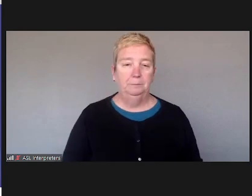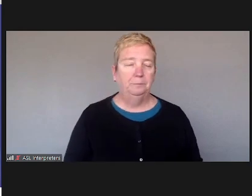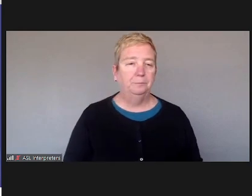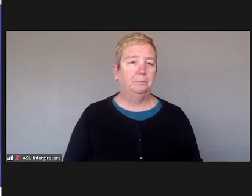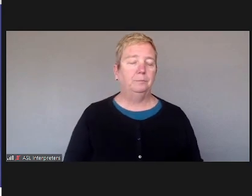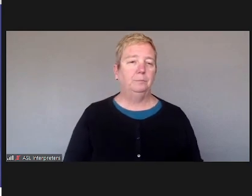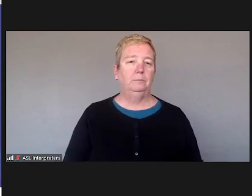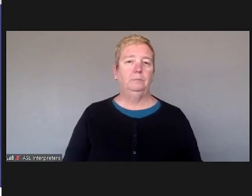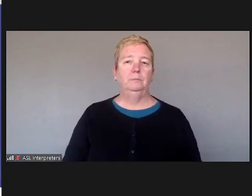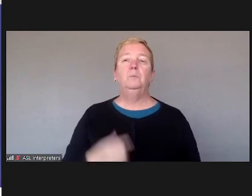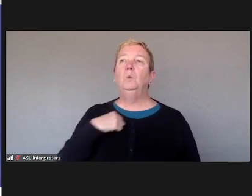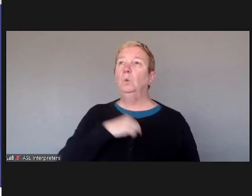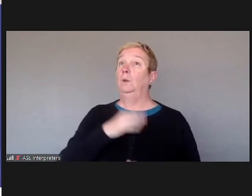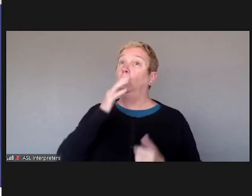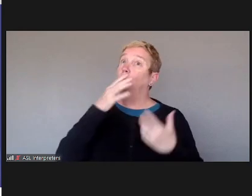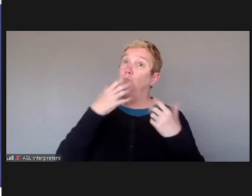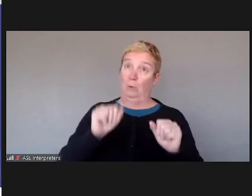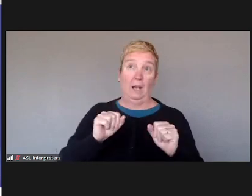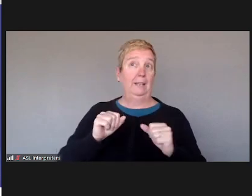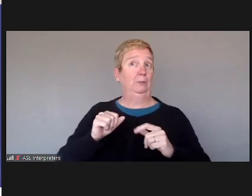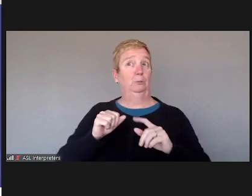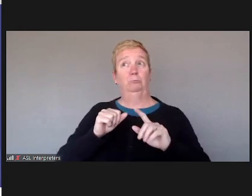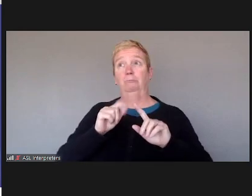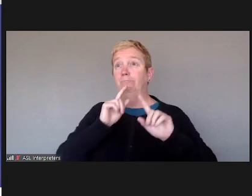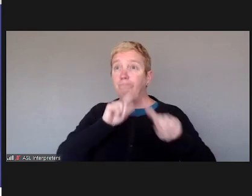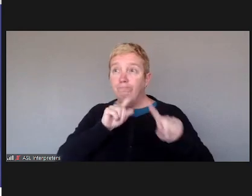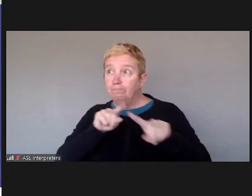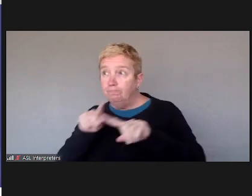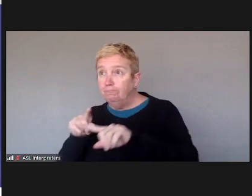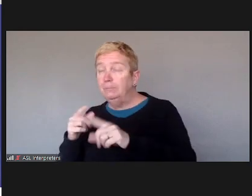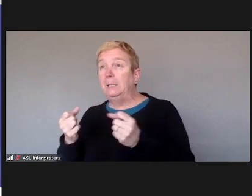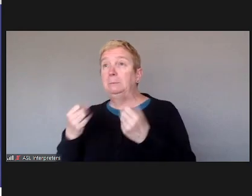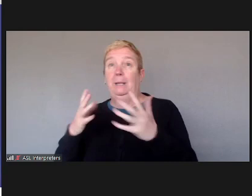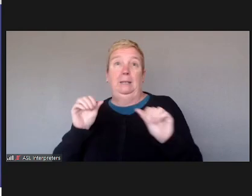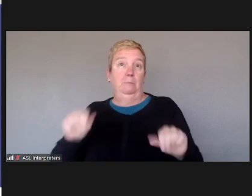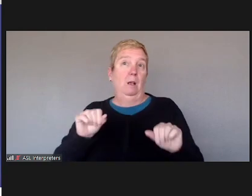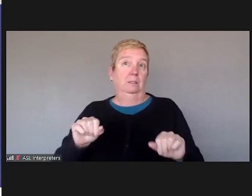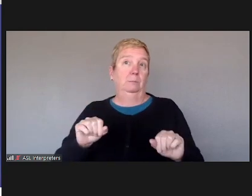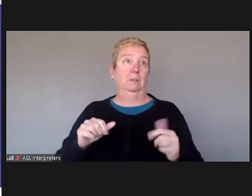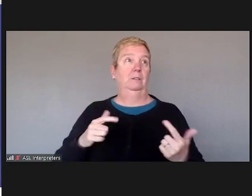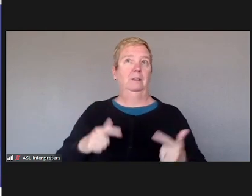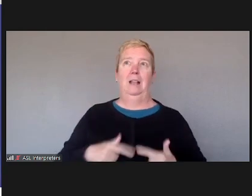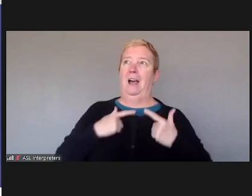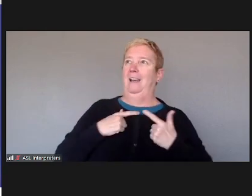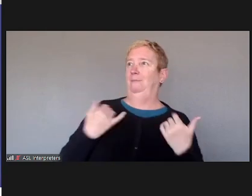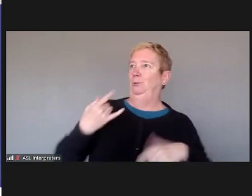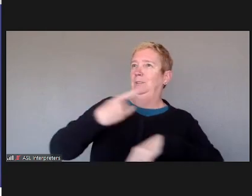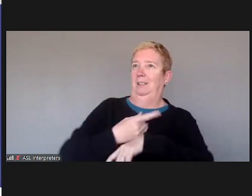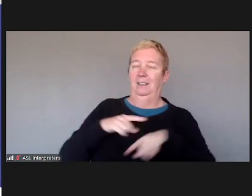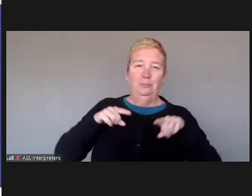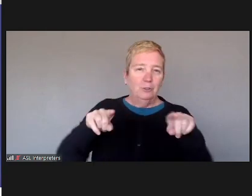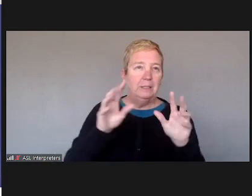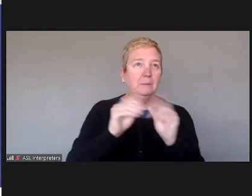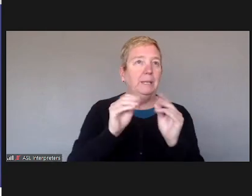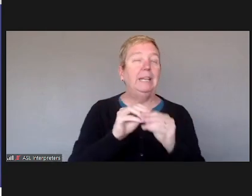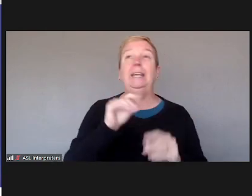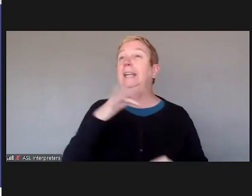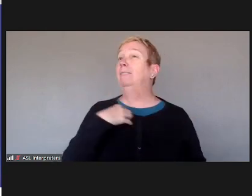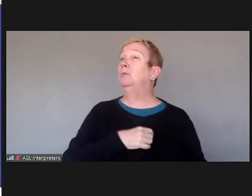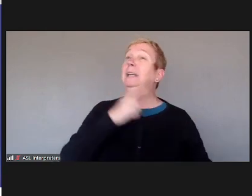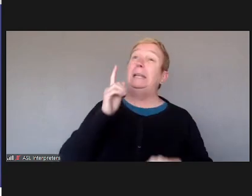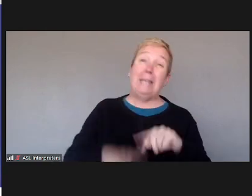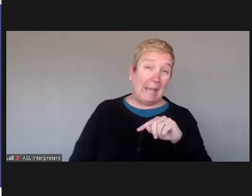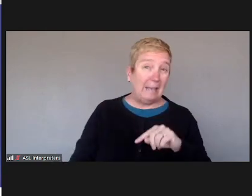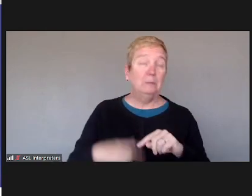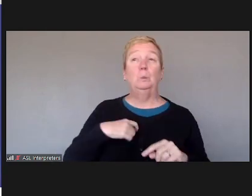try to get as many of them answered live in the press conference. If not, please send an